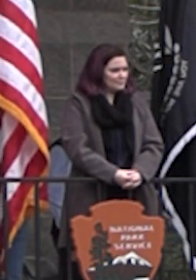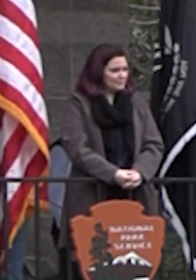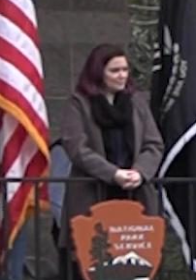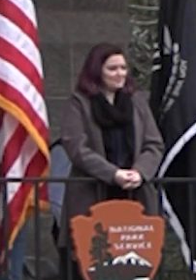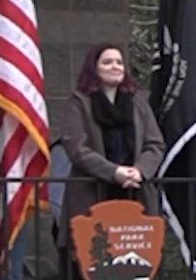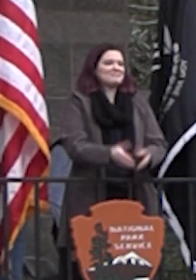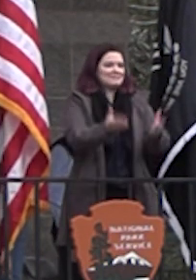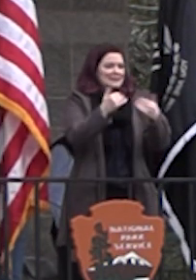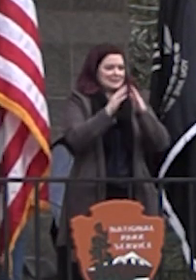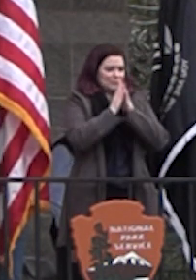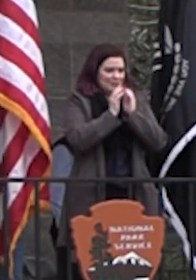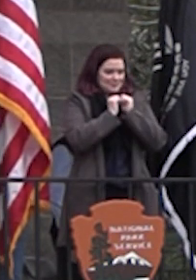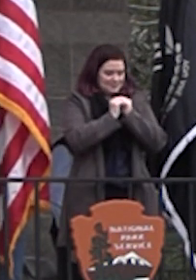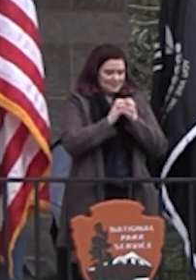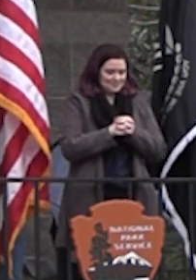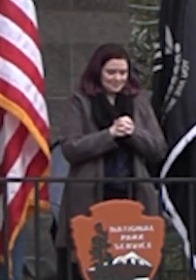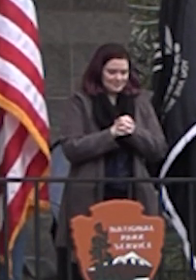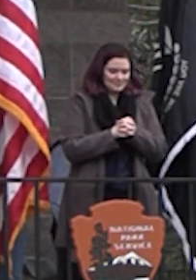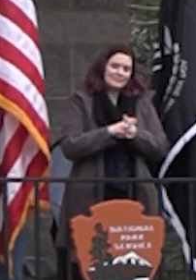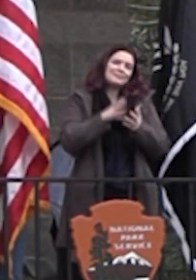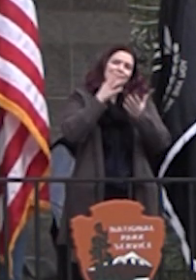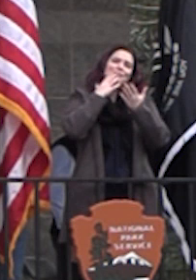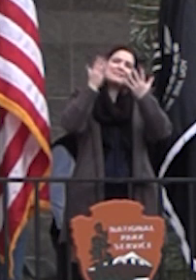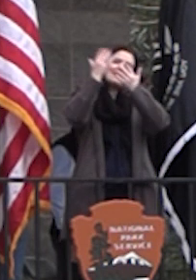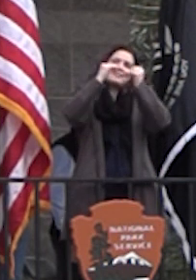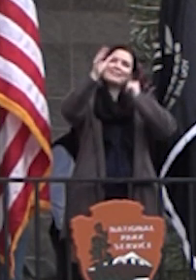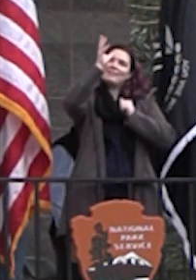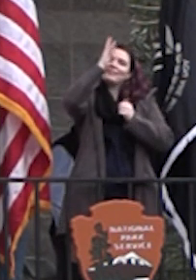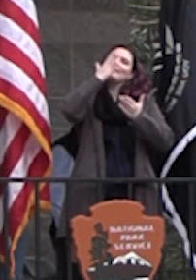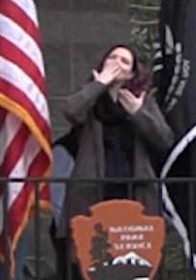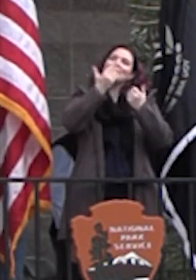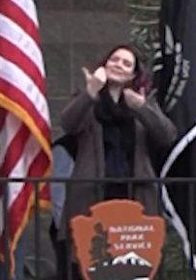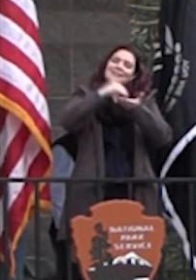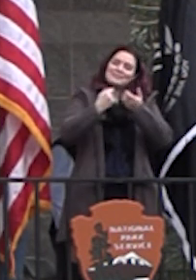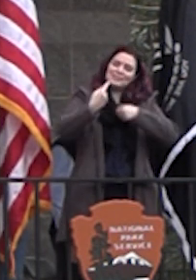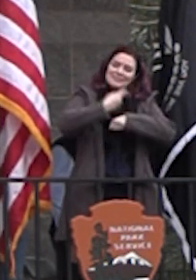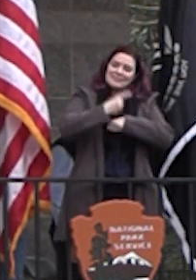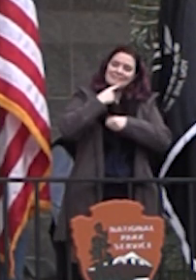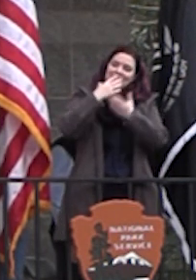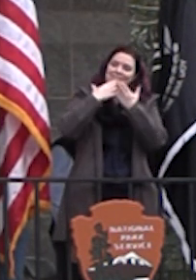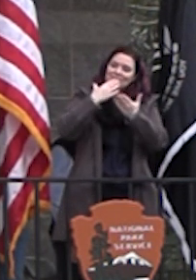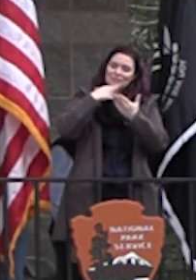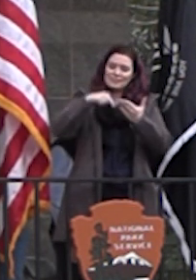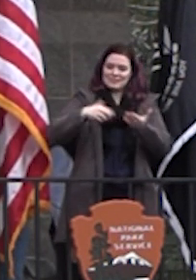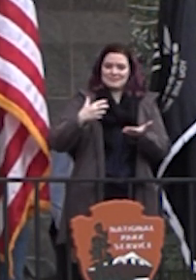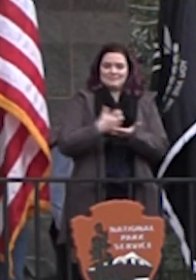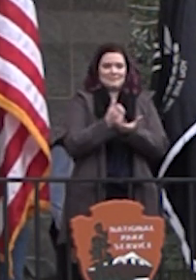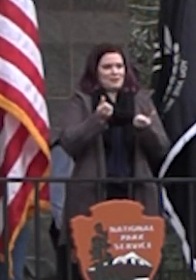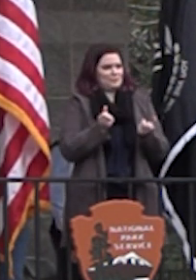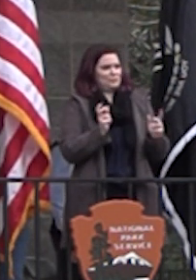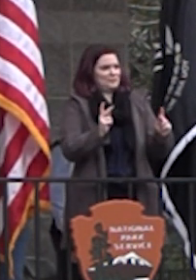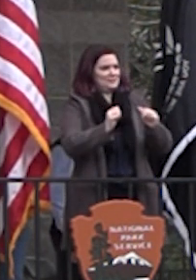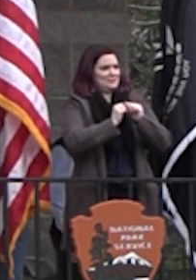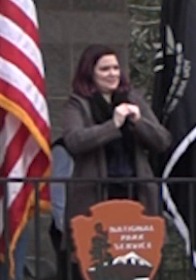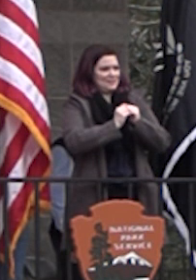Let us pray. Gracious Heavenly Father, thank you again for this day. Thank you for this opportunity. Thank